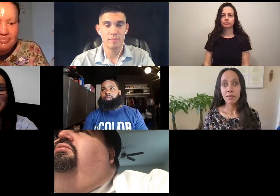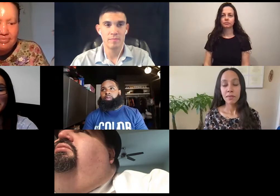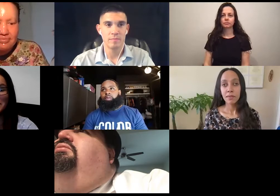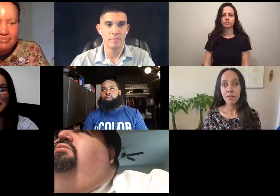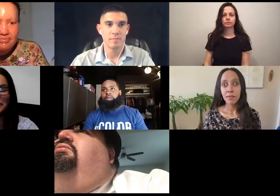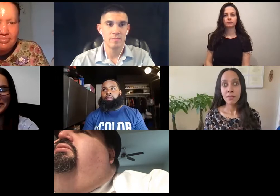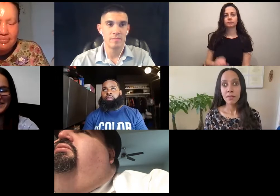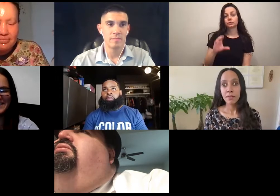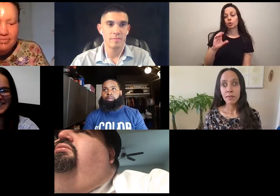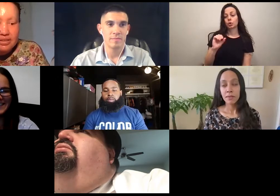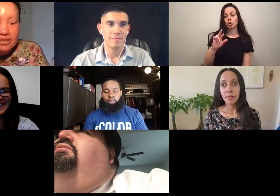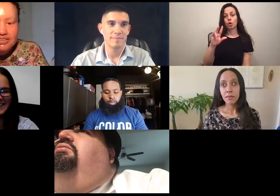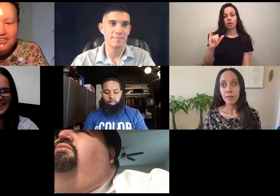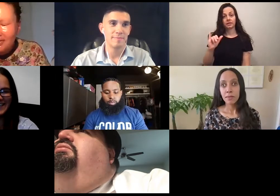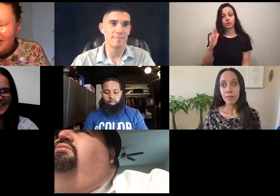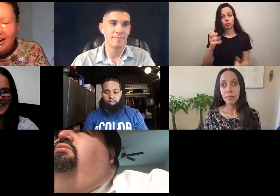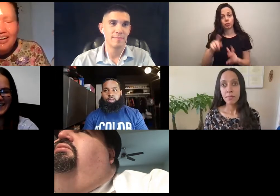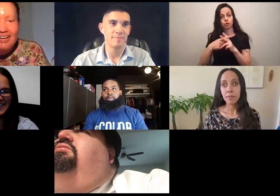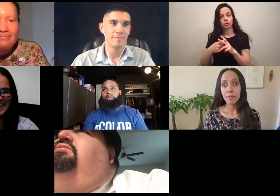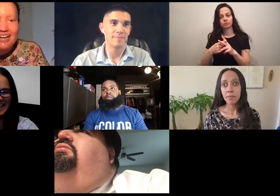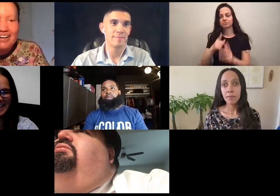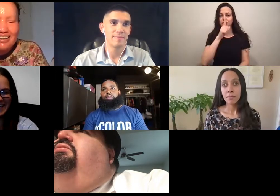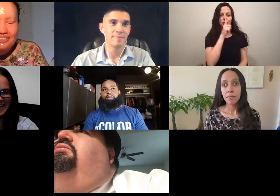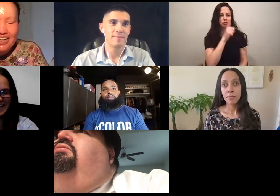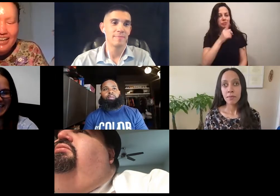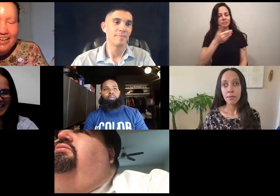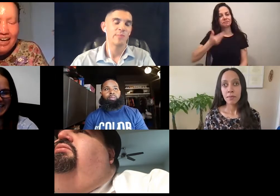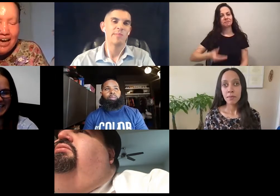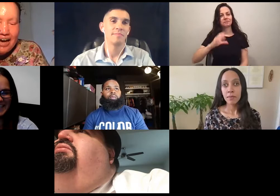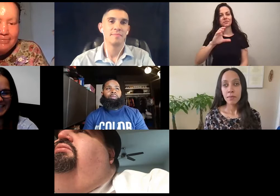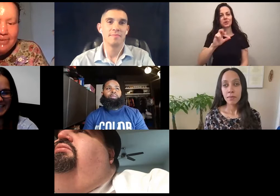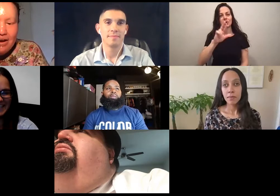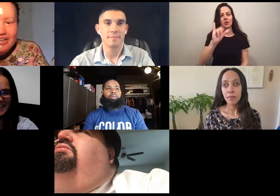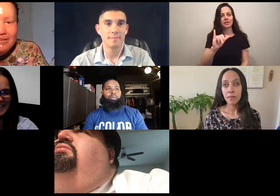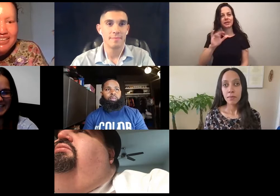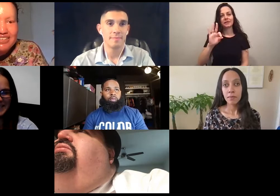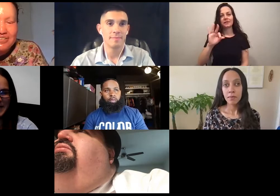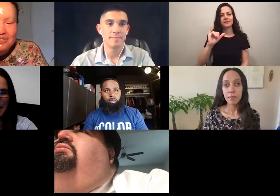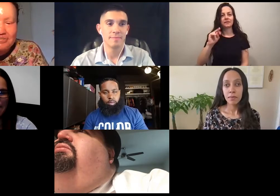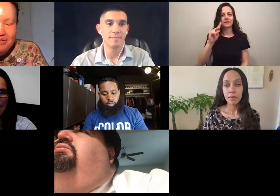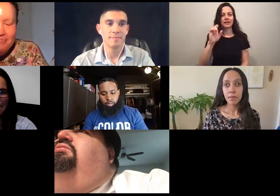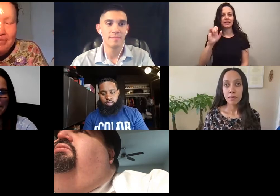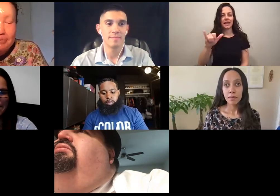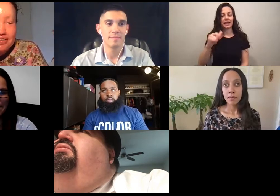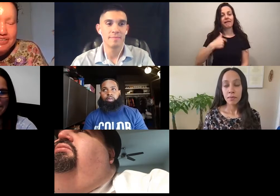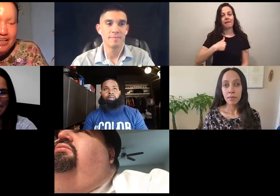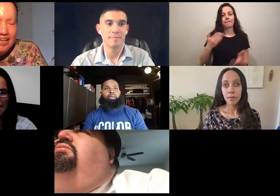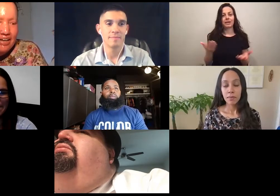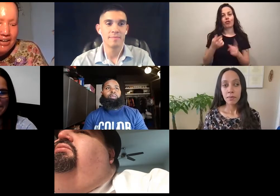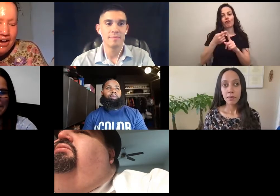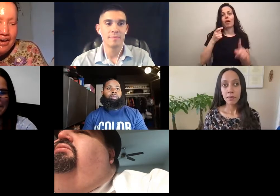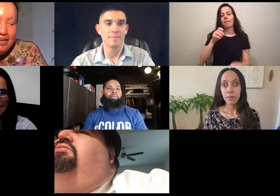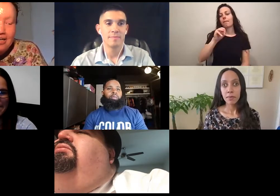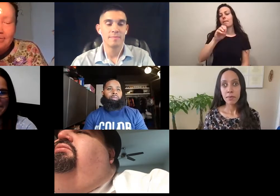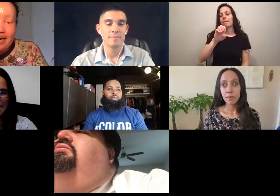Carly, would you like to go first? Sure. Hi, I'm Carly Finlay. I'm coming to you from Melbourne, Australia,